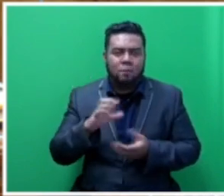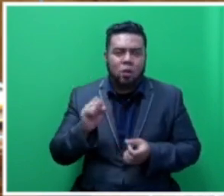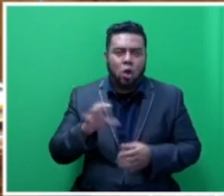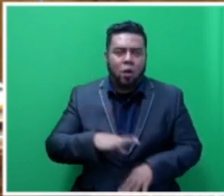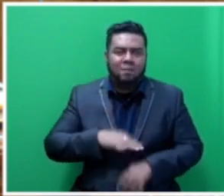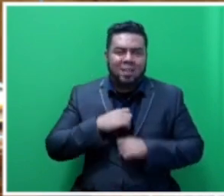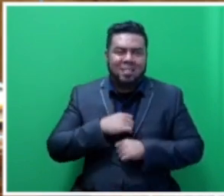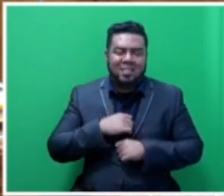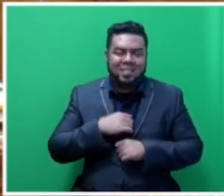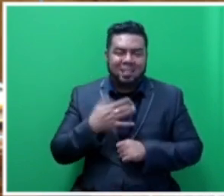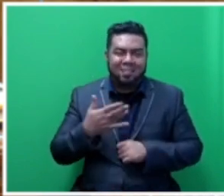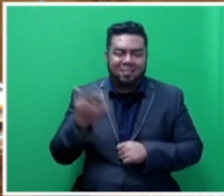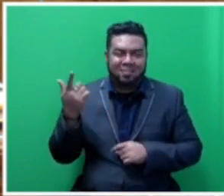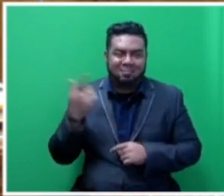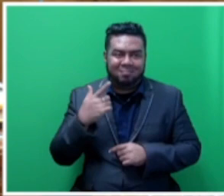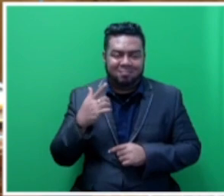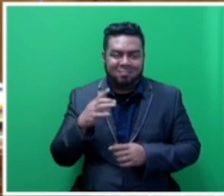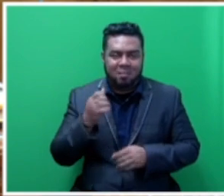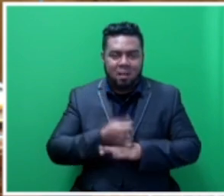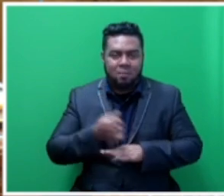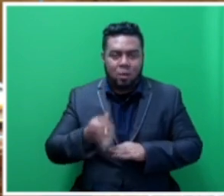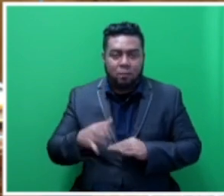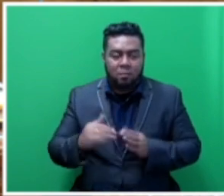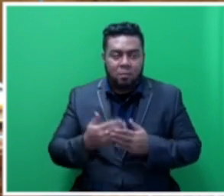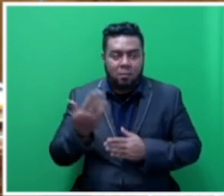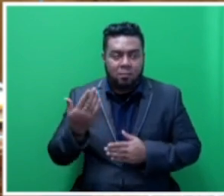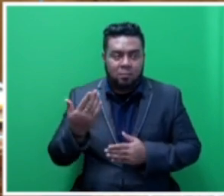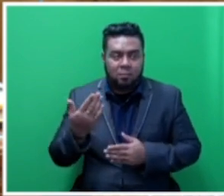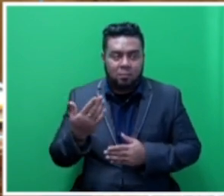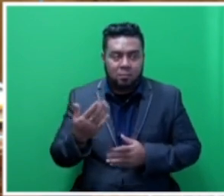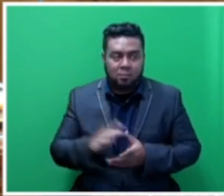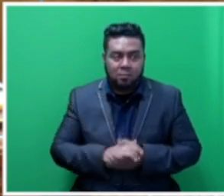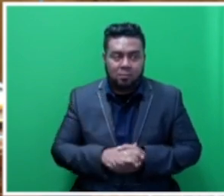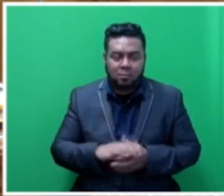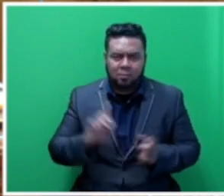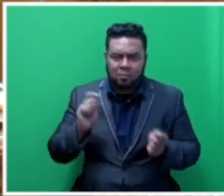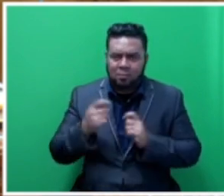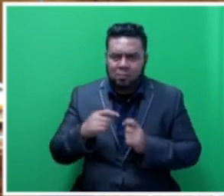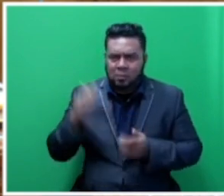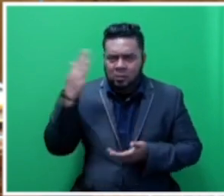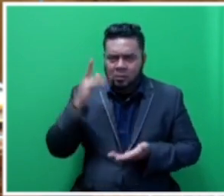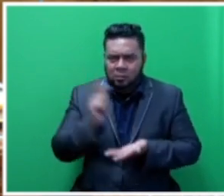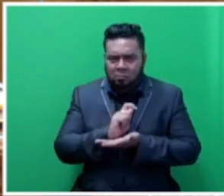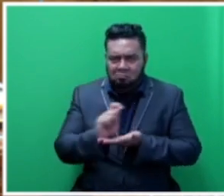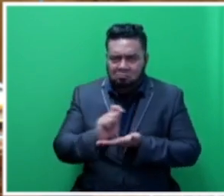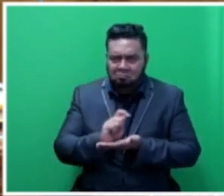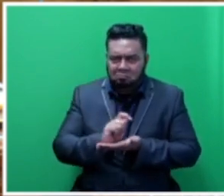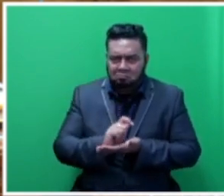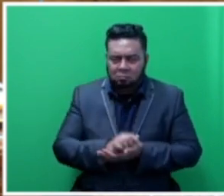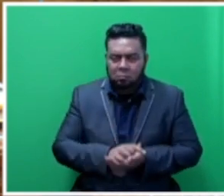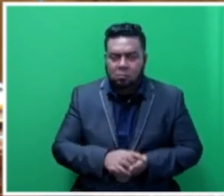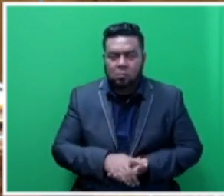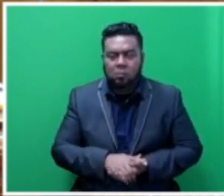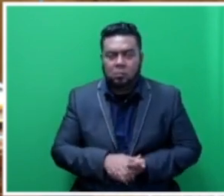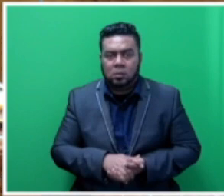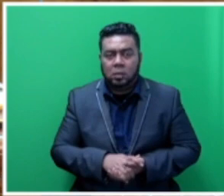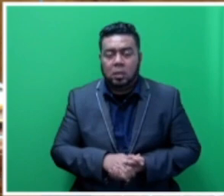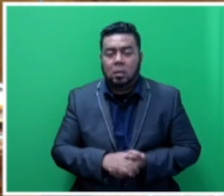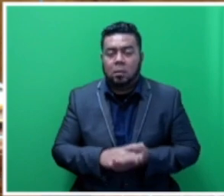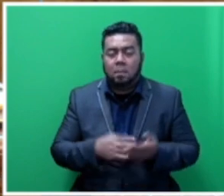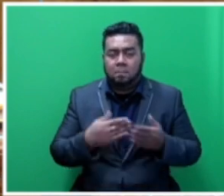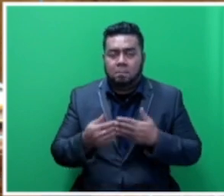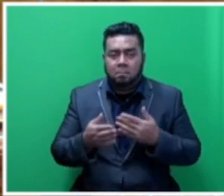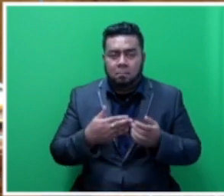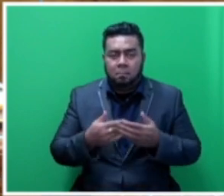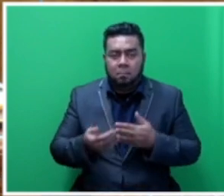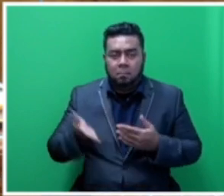day, due to manipulation and the lack of transparency, particularly in matters of national interest